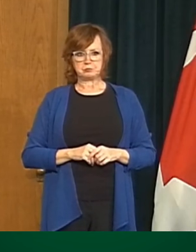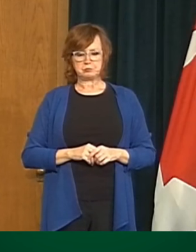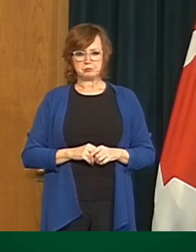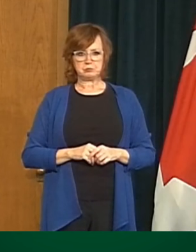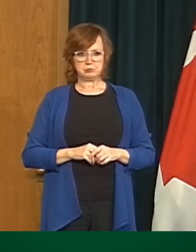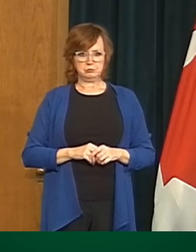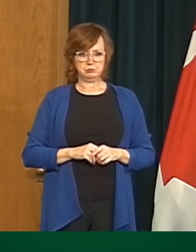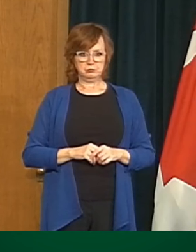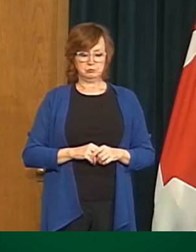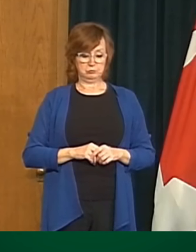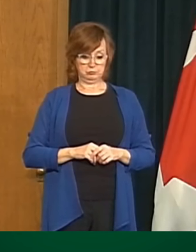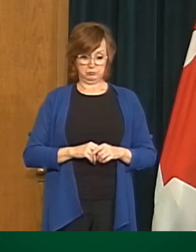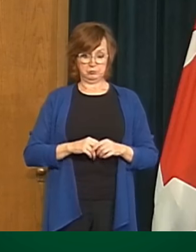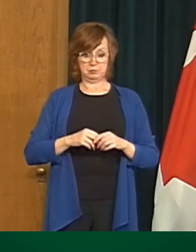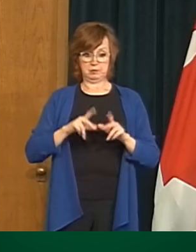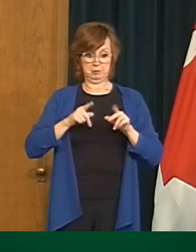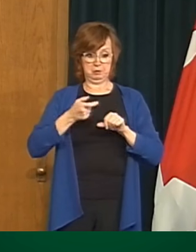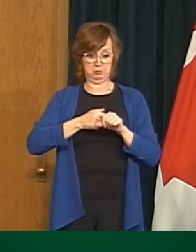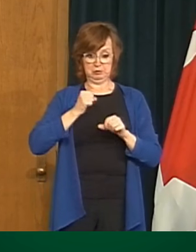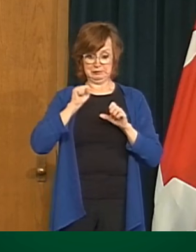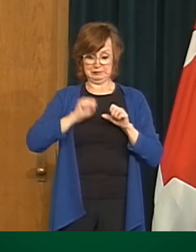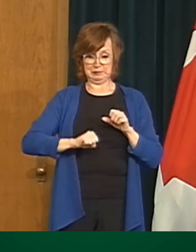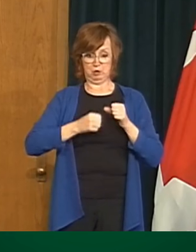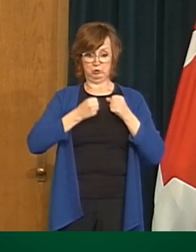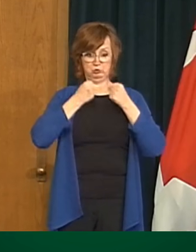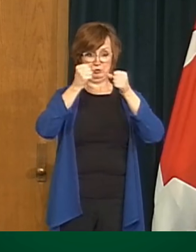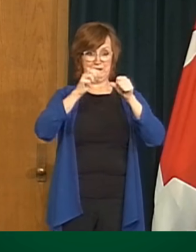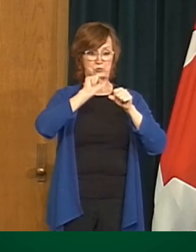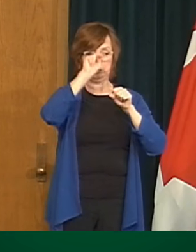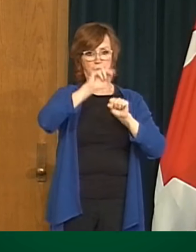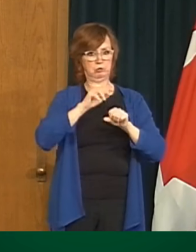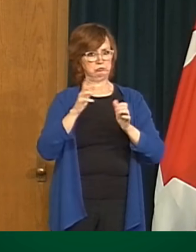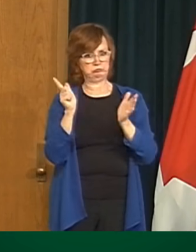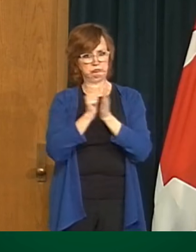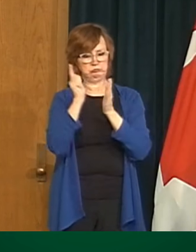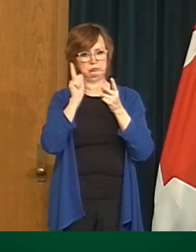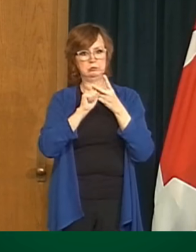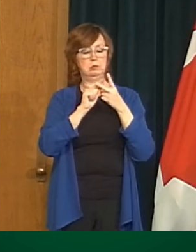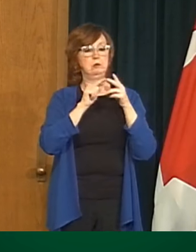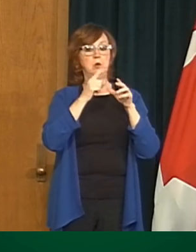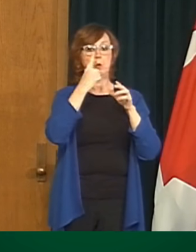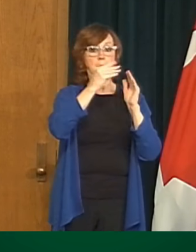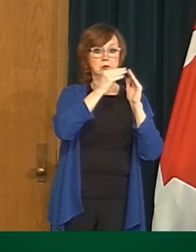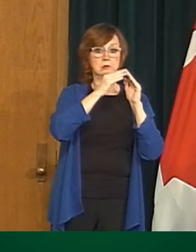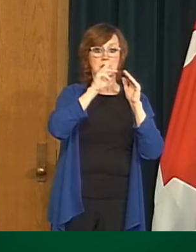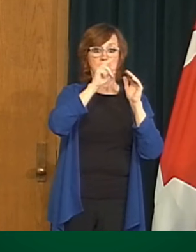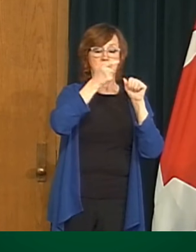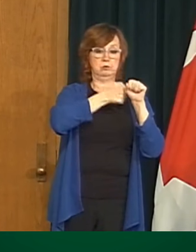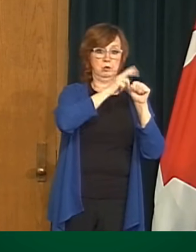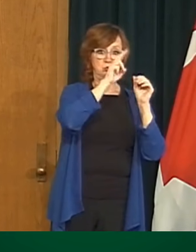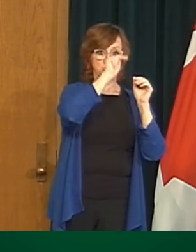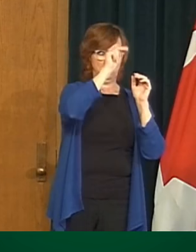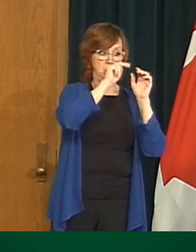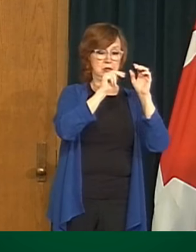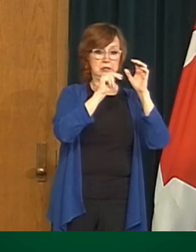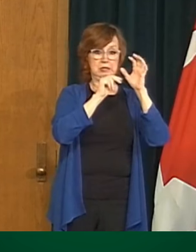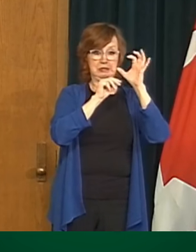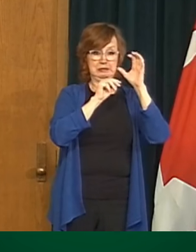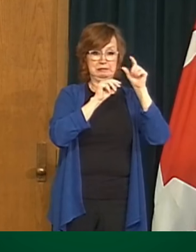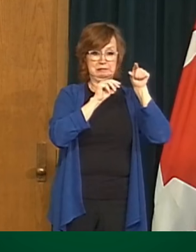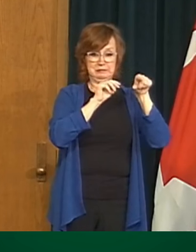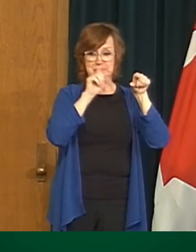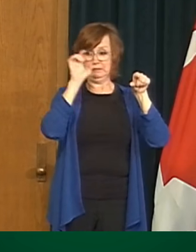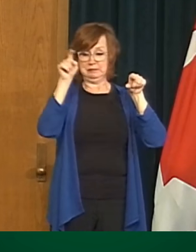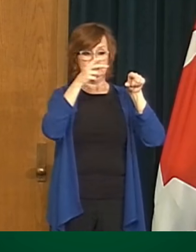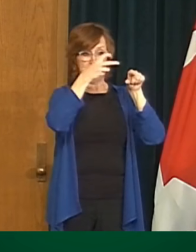and encouraging people to stay in their community, and then in and out of the north, as this ultimately came into the